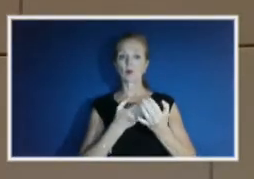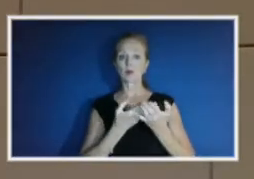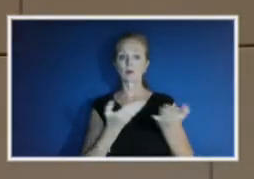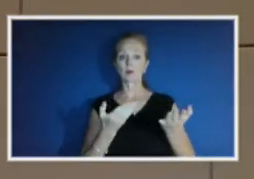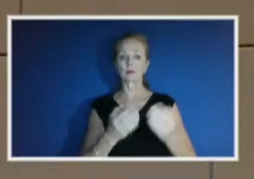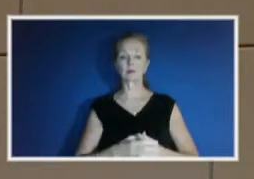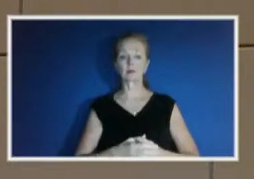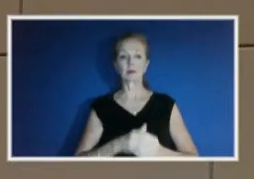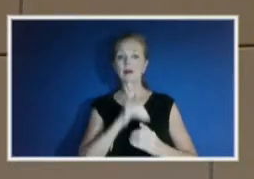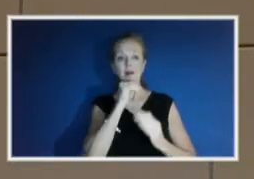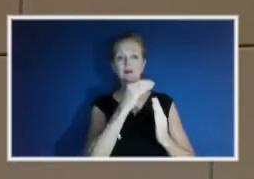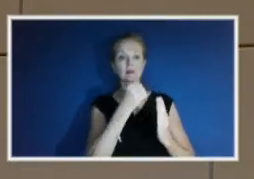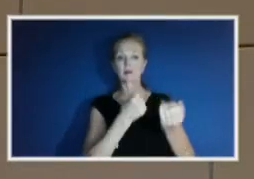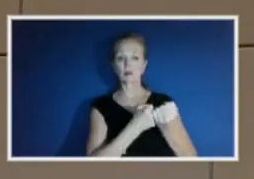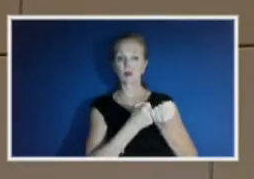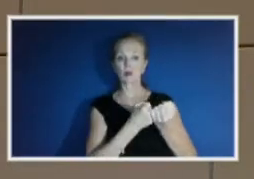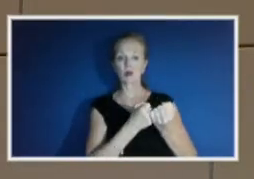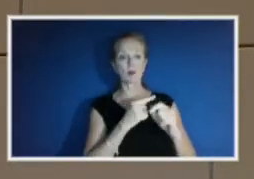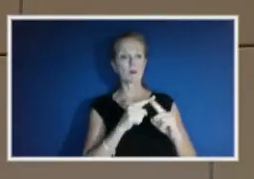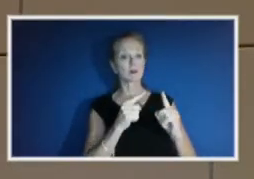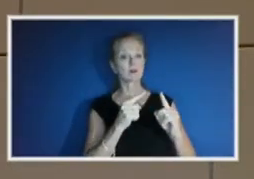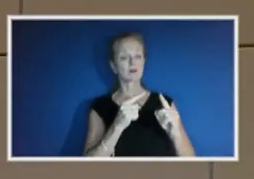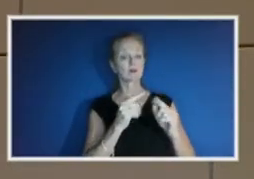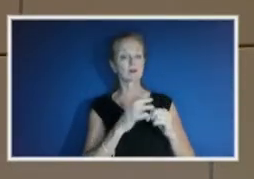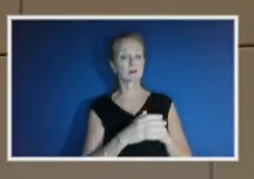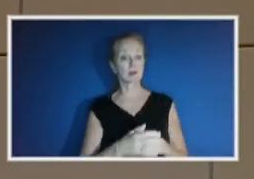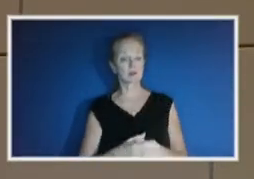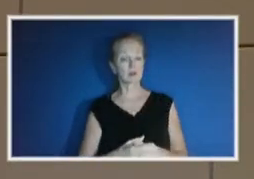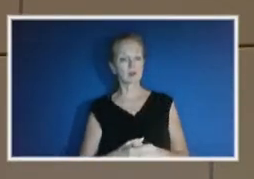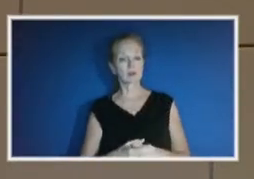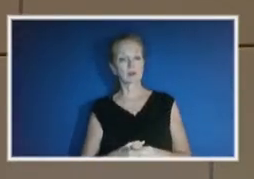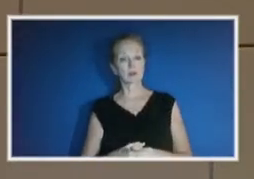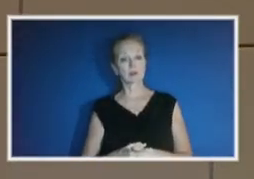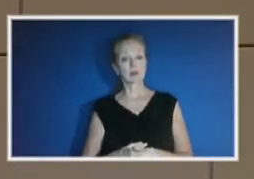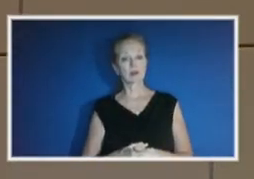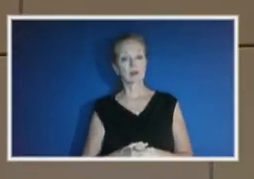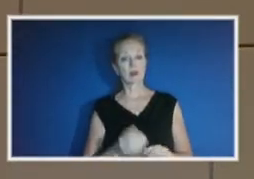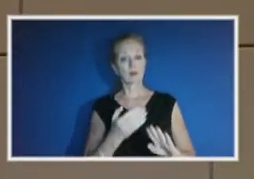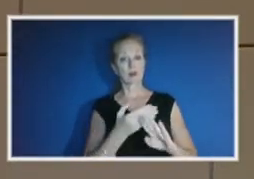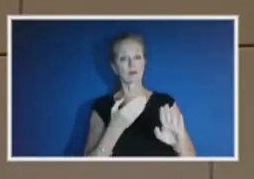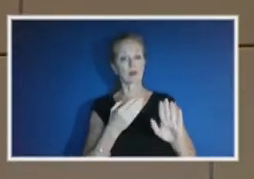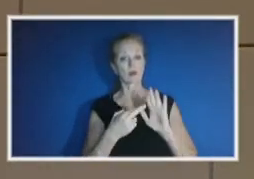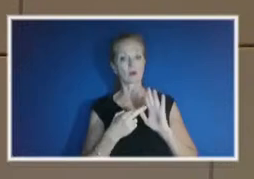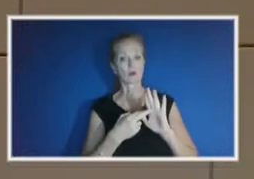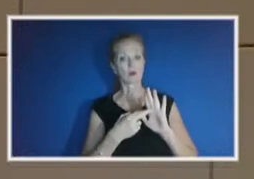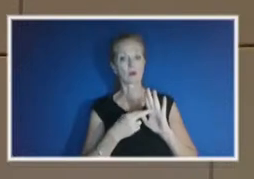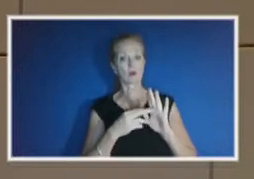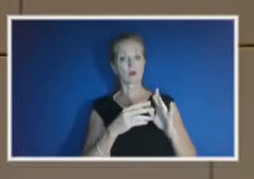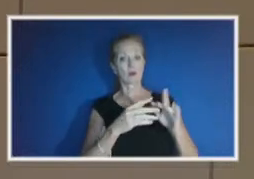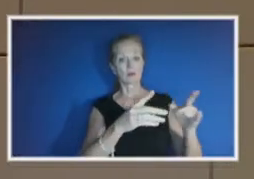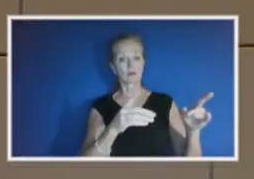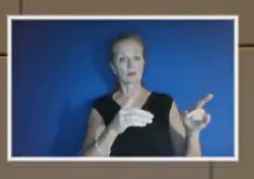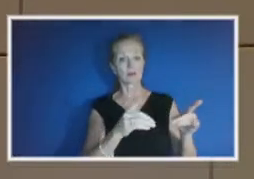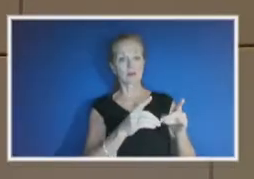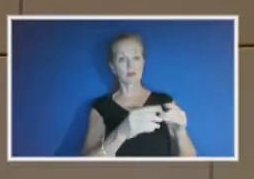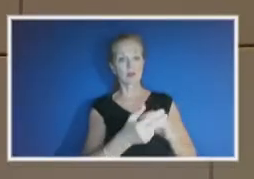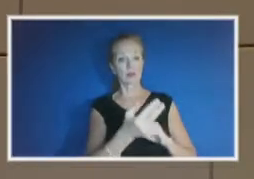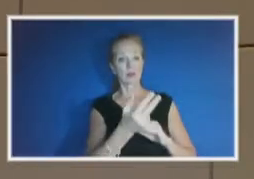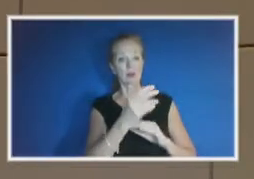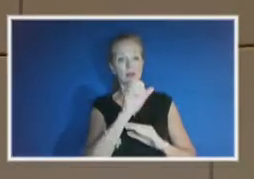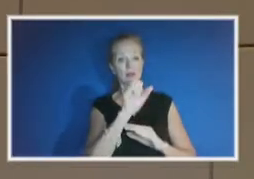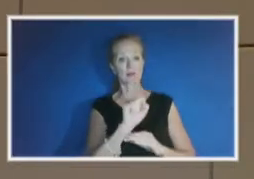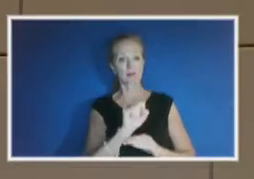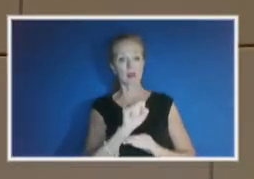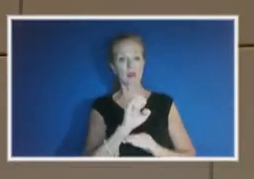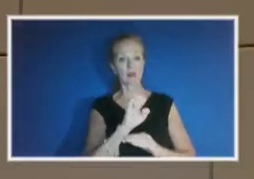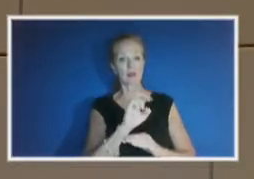agenda item tonight, but mainly as a former representative of District 3, and South End, there is a